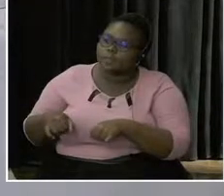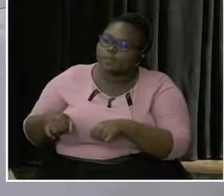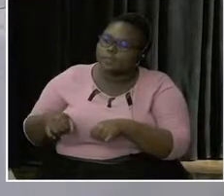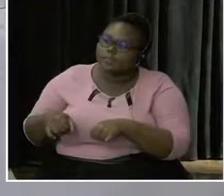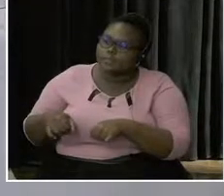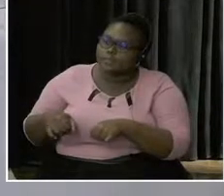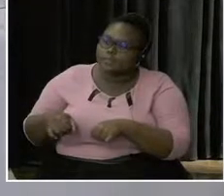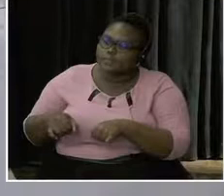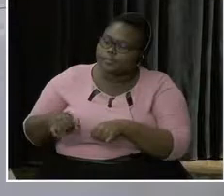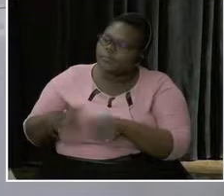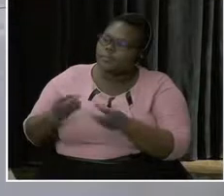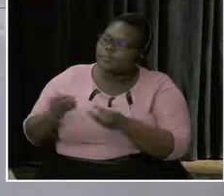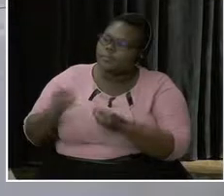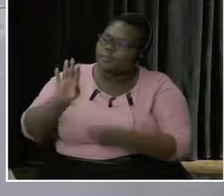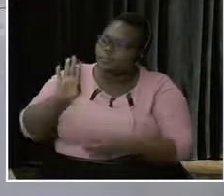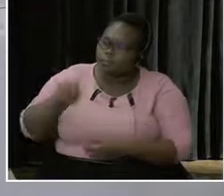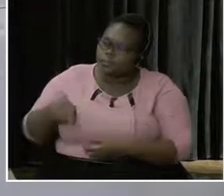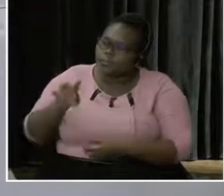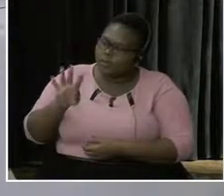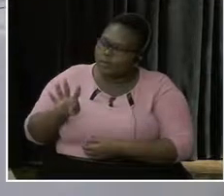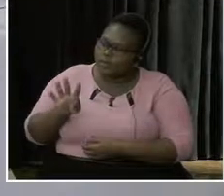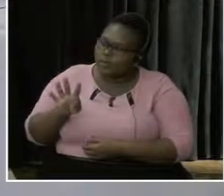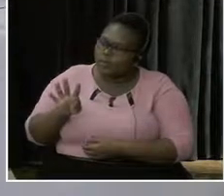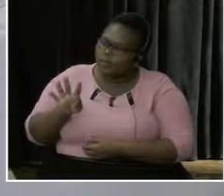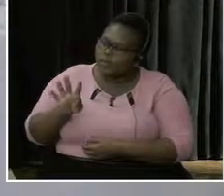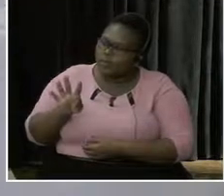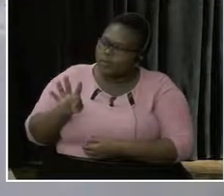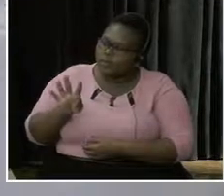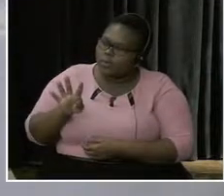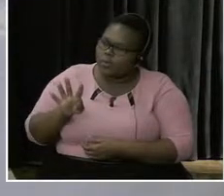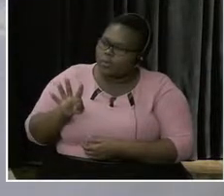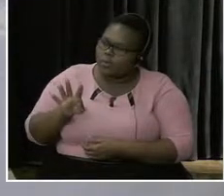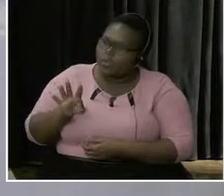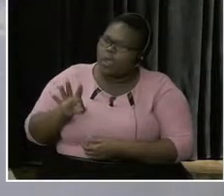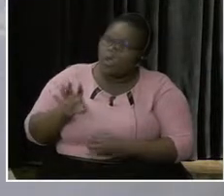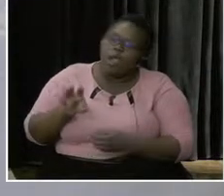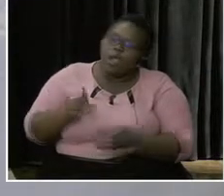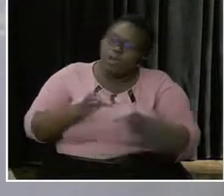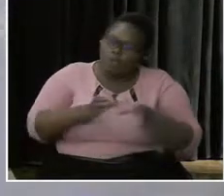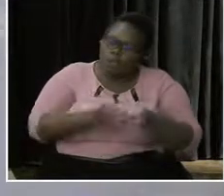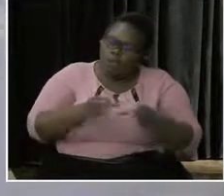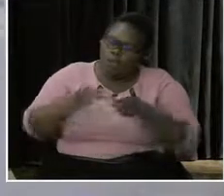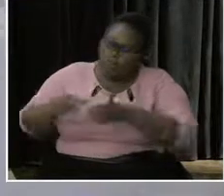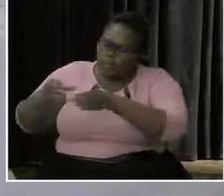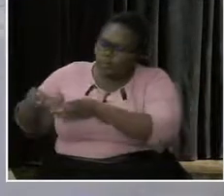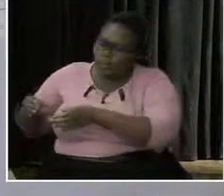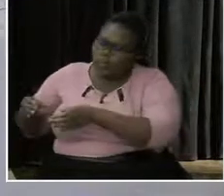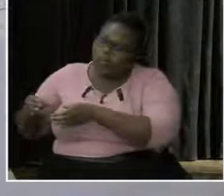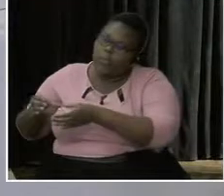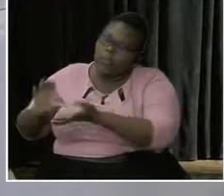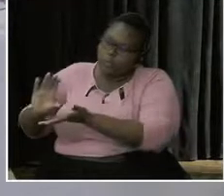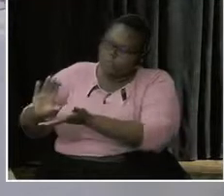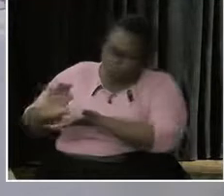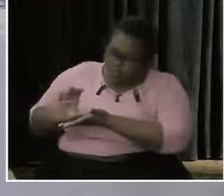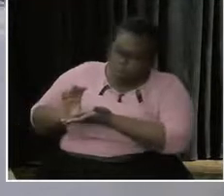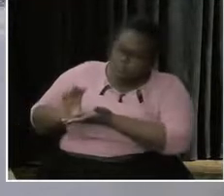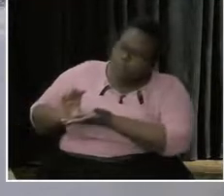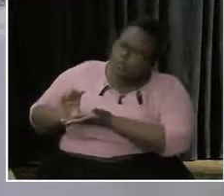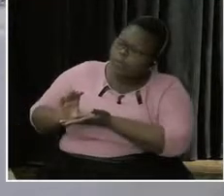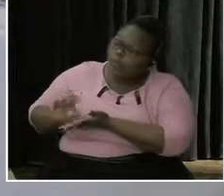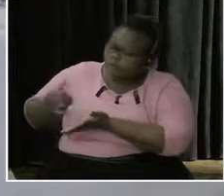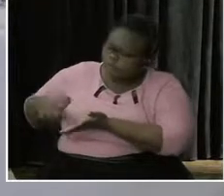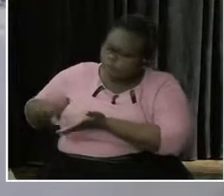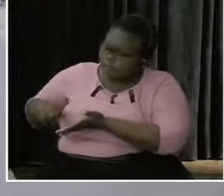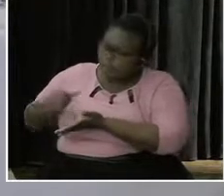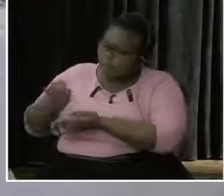noted. Item number 4.4, quarterly report on withdrawals from municipalities' bank account